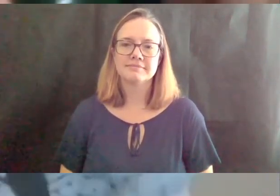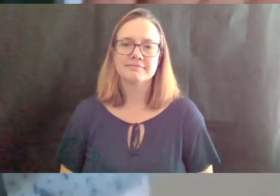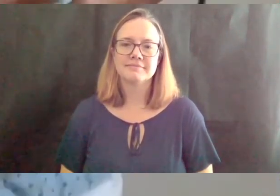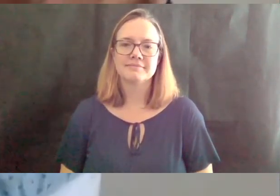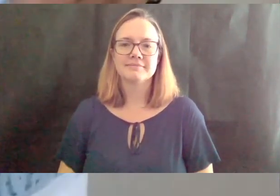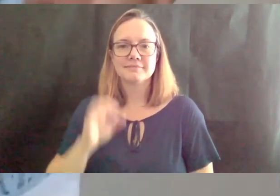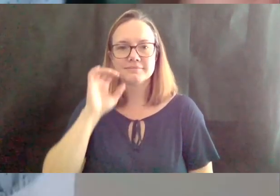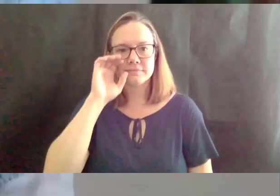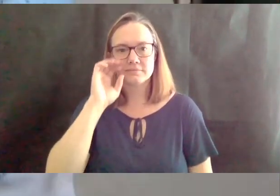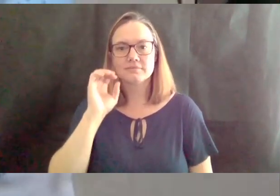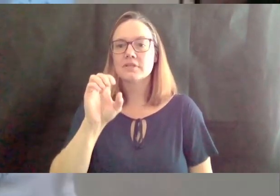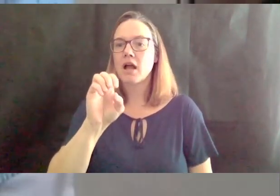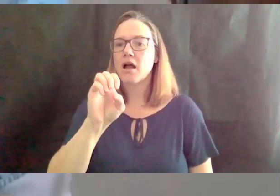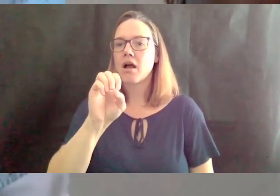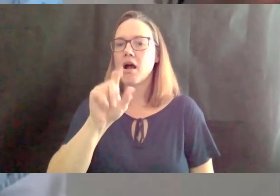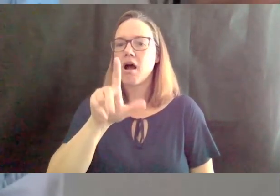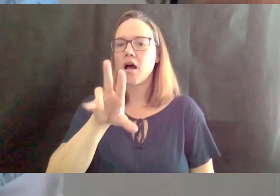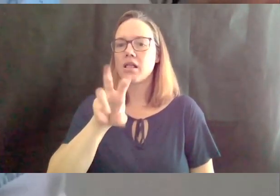And then a bit of olive oil.